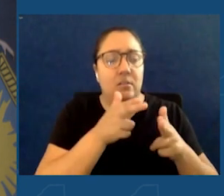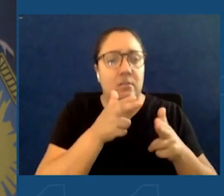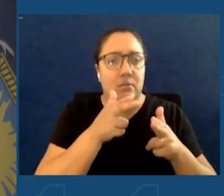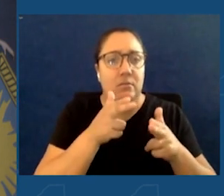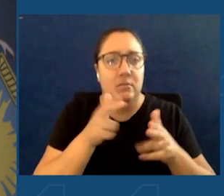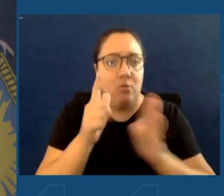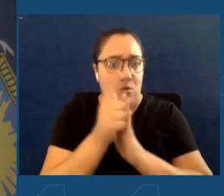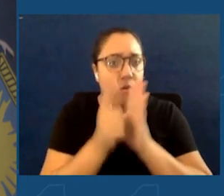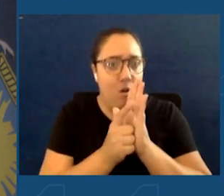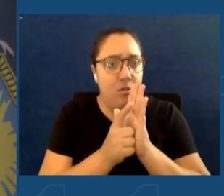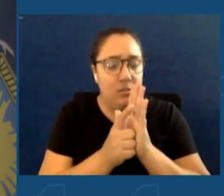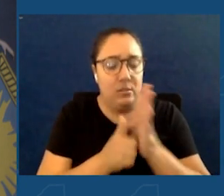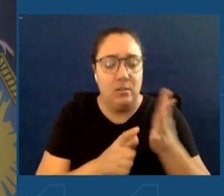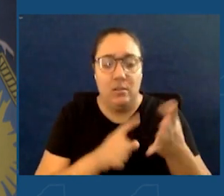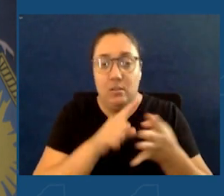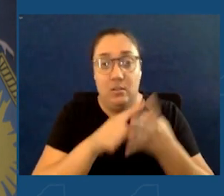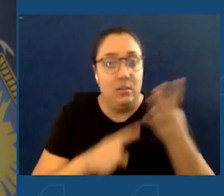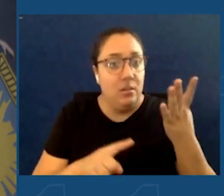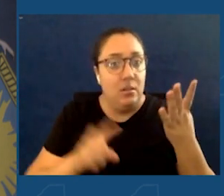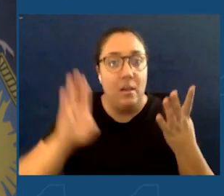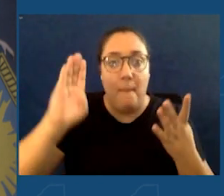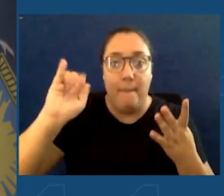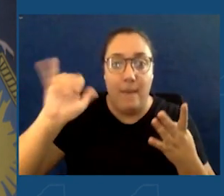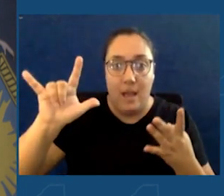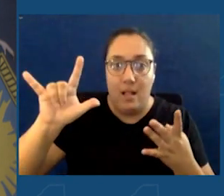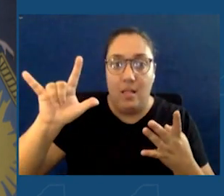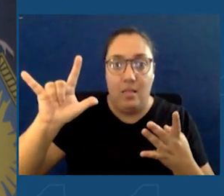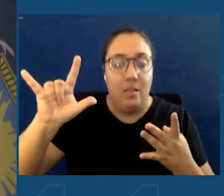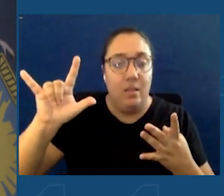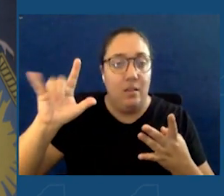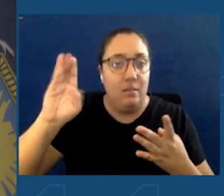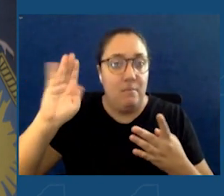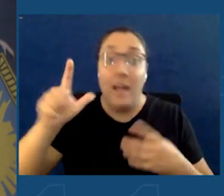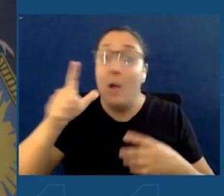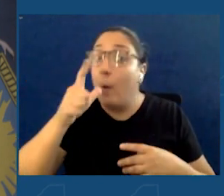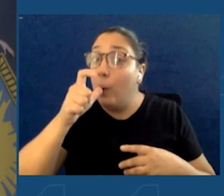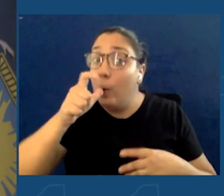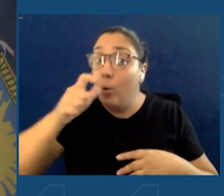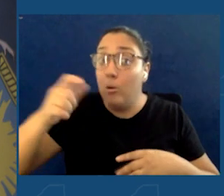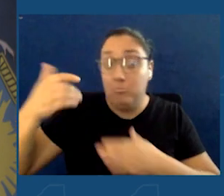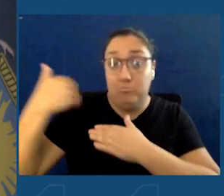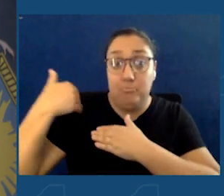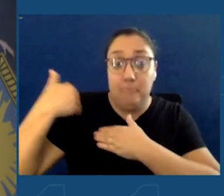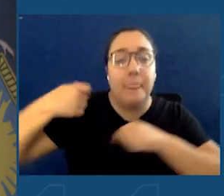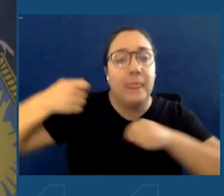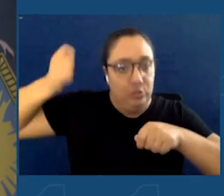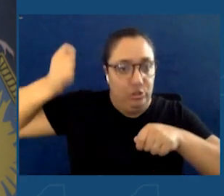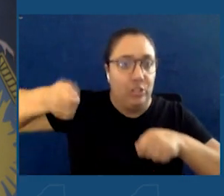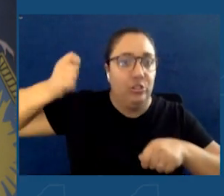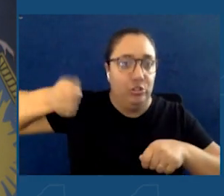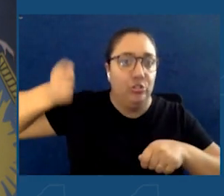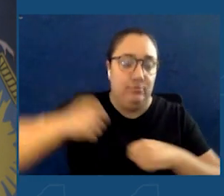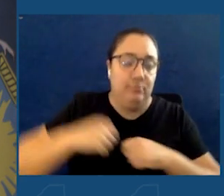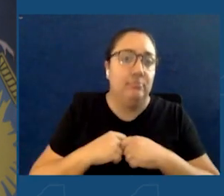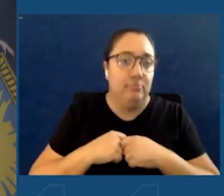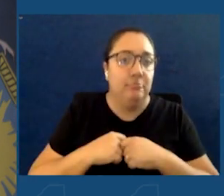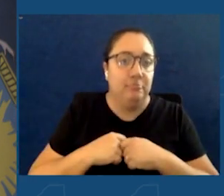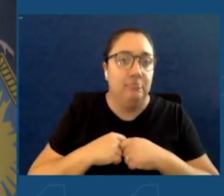wide discretion to set bail or to hold someone. And I'm putting an emphasis on hold